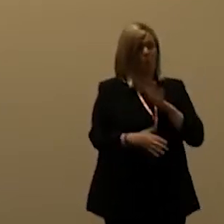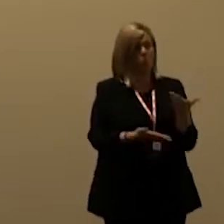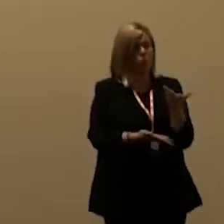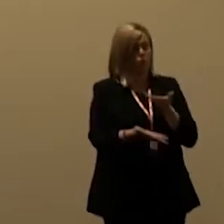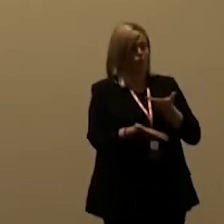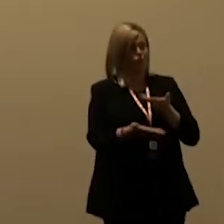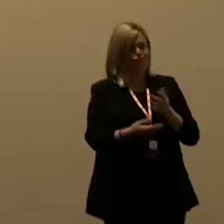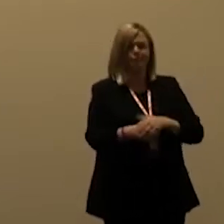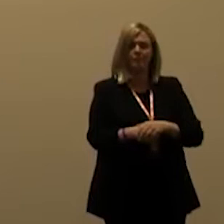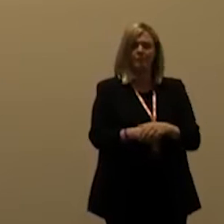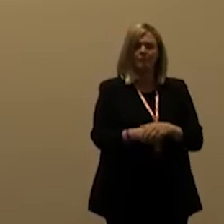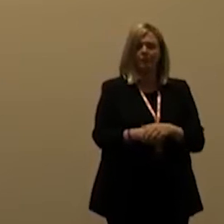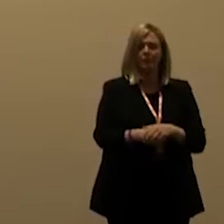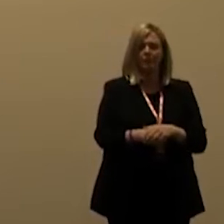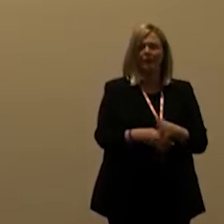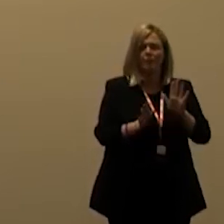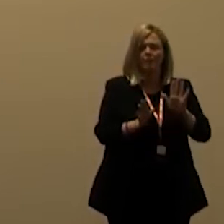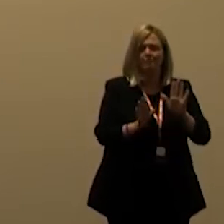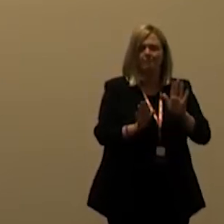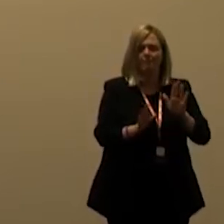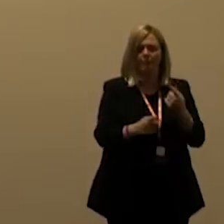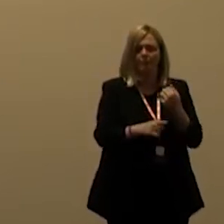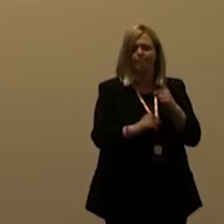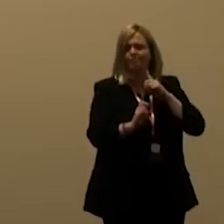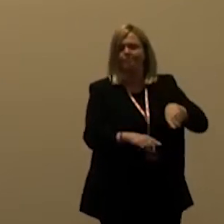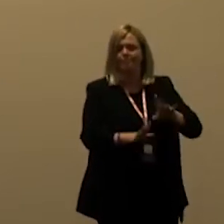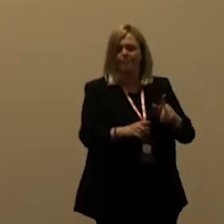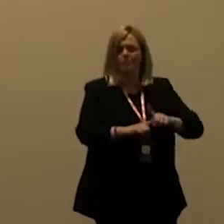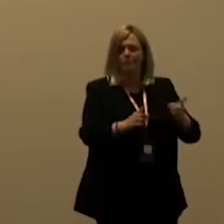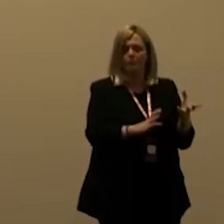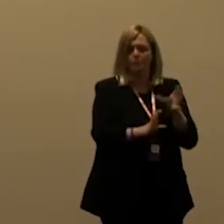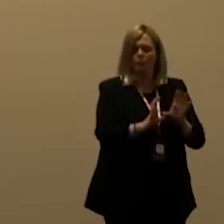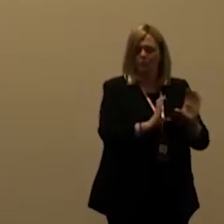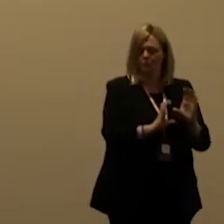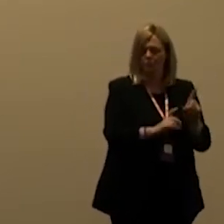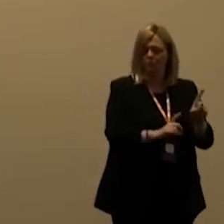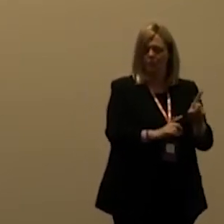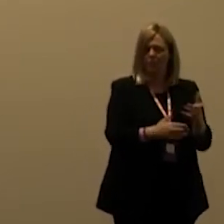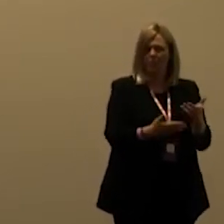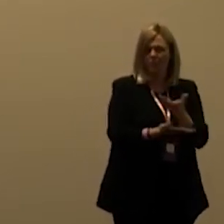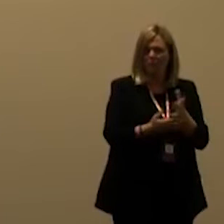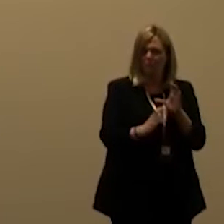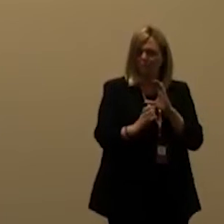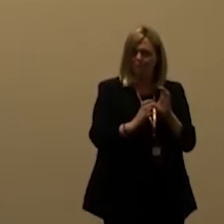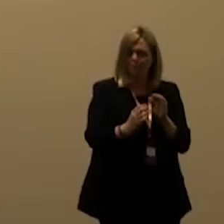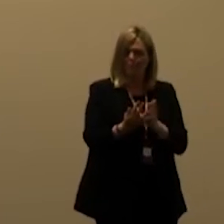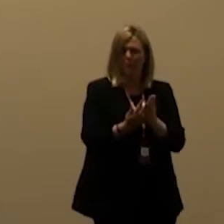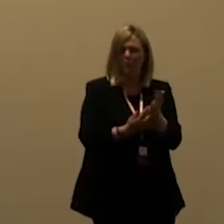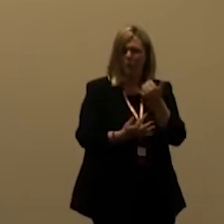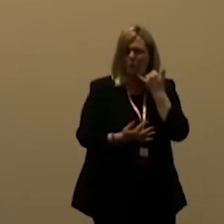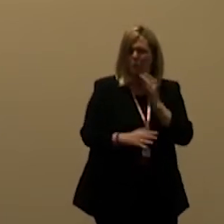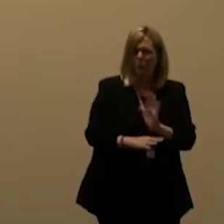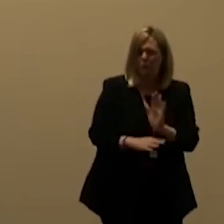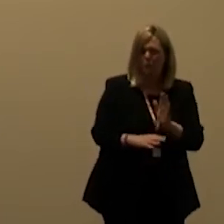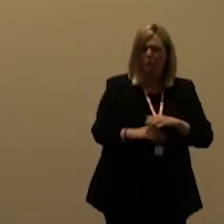about now, and actually I'm not going to talk about now because it's a different conversation, but it's around communication, not just through telephony